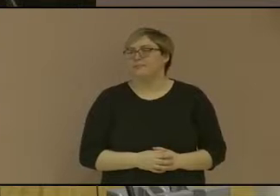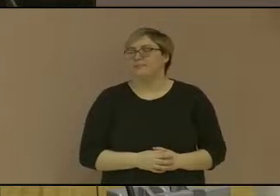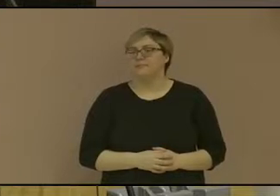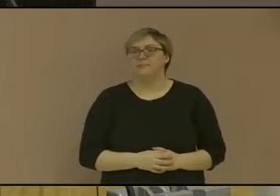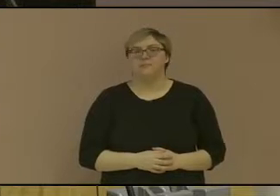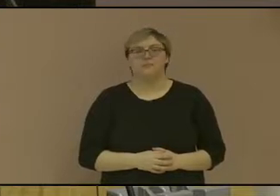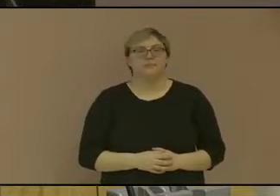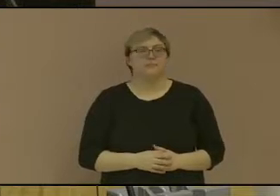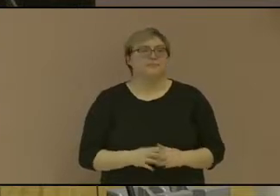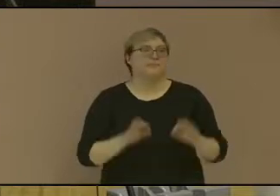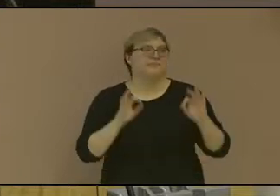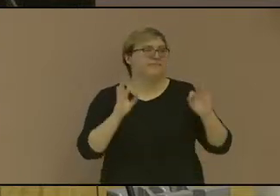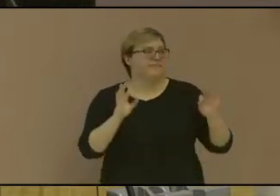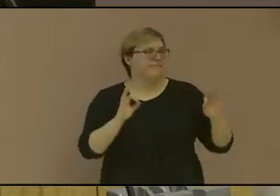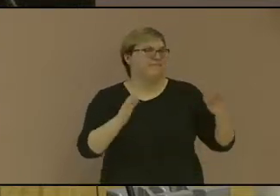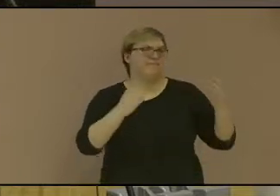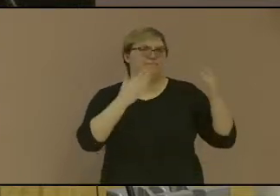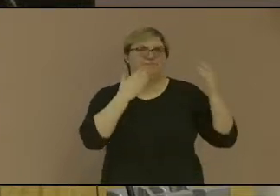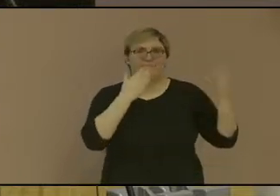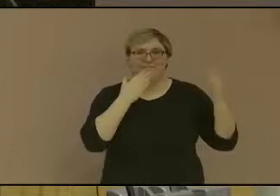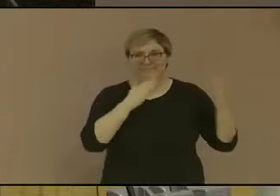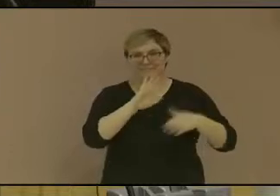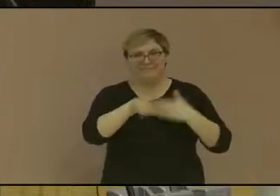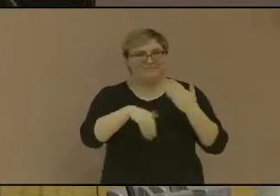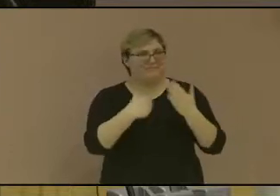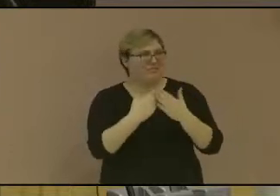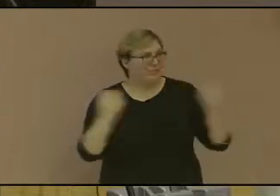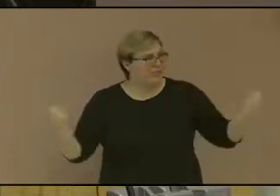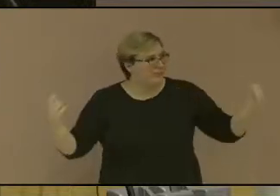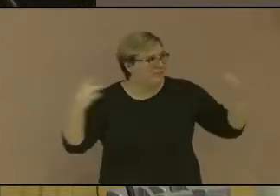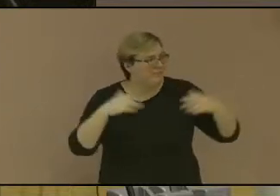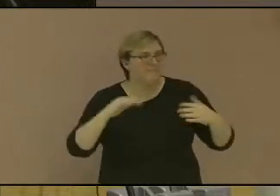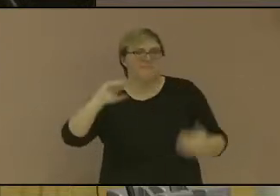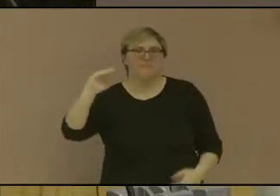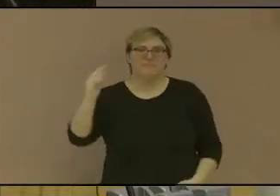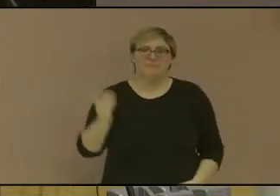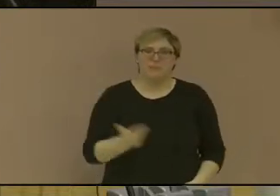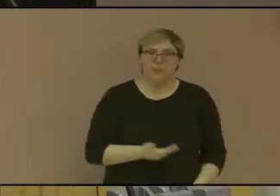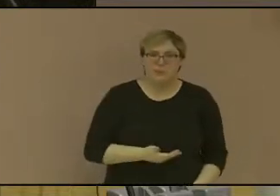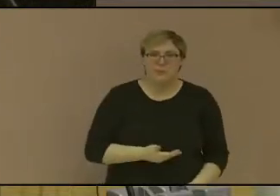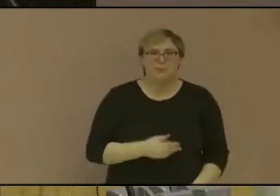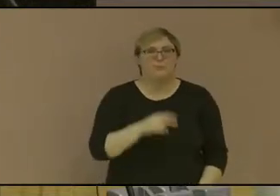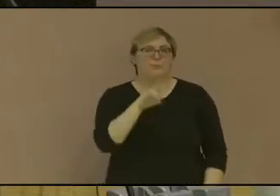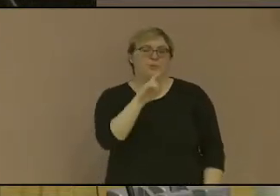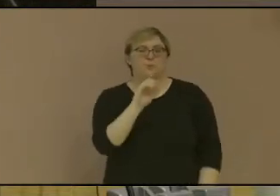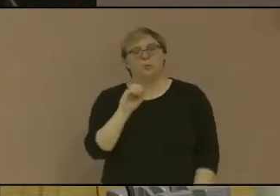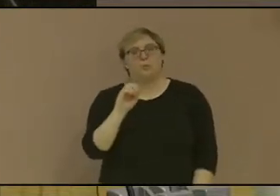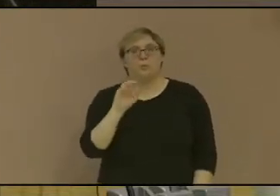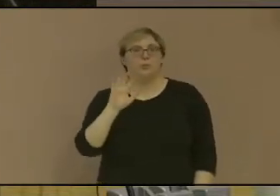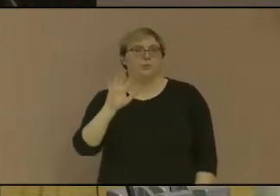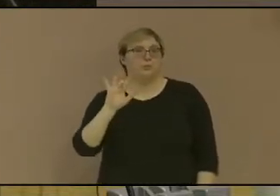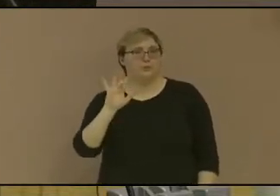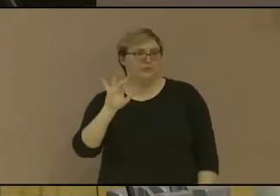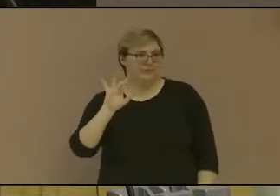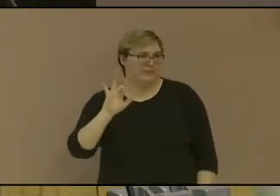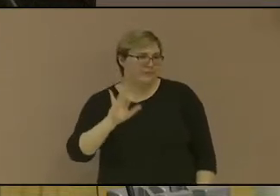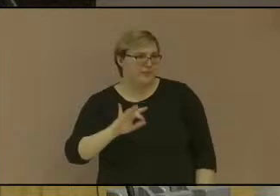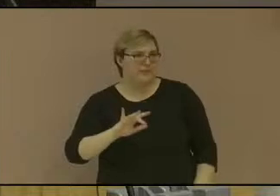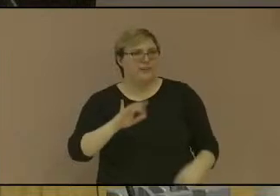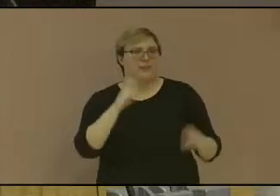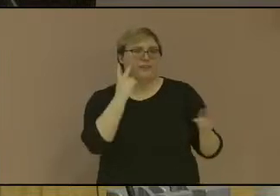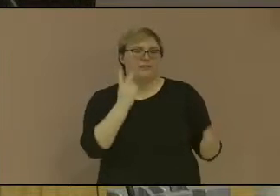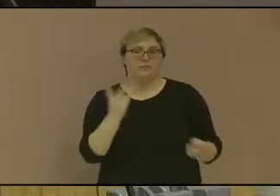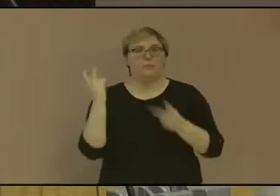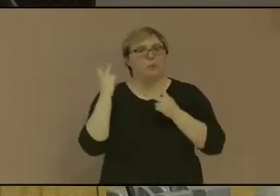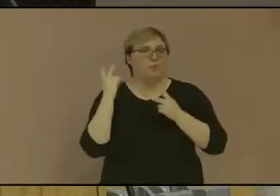Well, thank you. Thank you and welcome. Welcome to 2025 Saul Green Memorial Lecture.